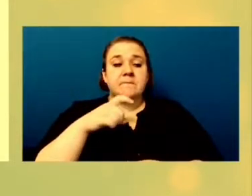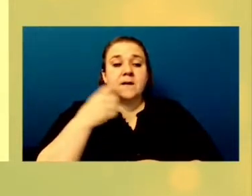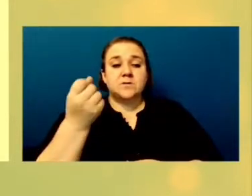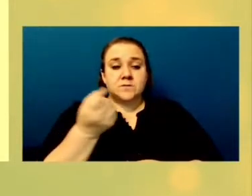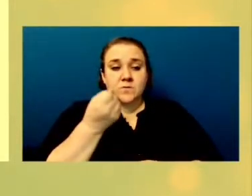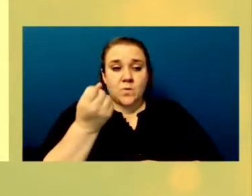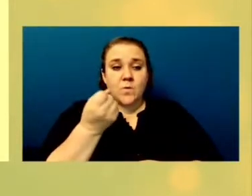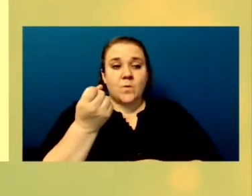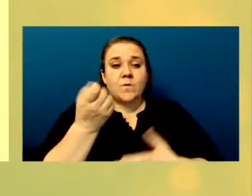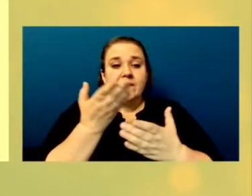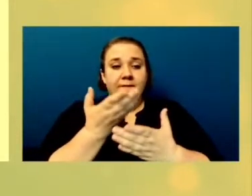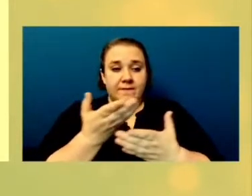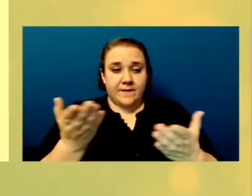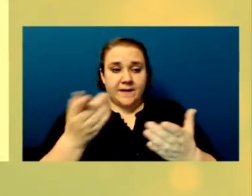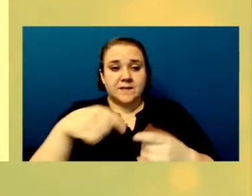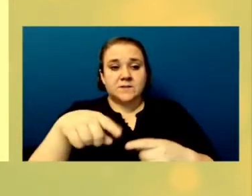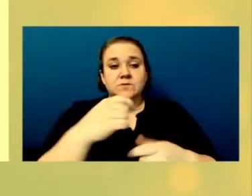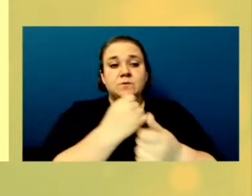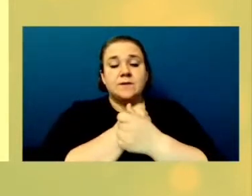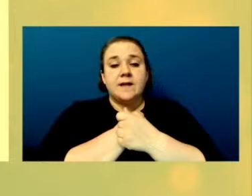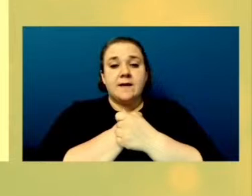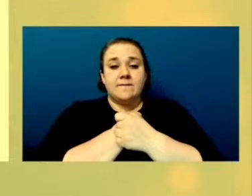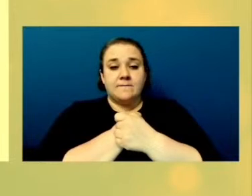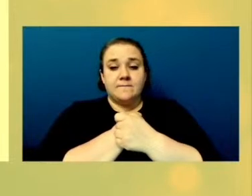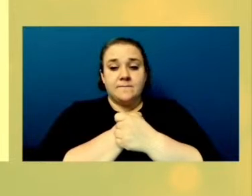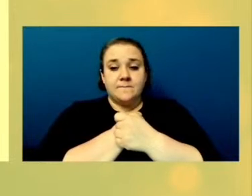Never let the feeling go.